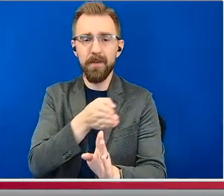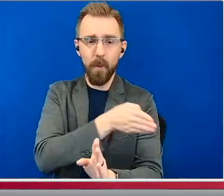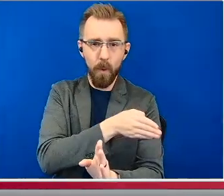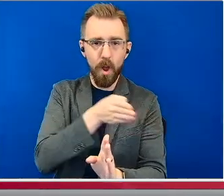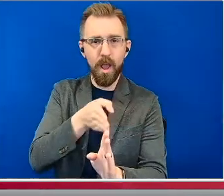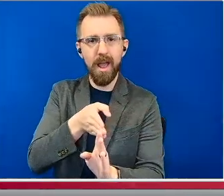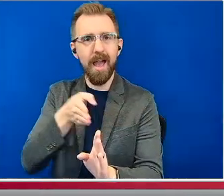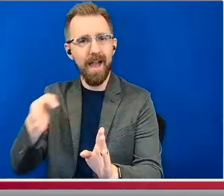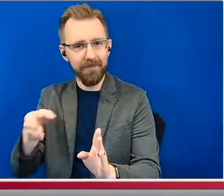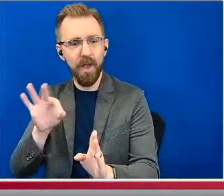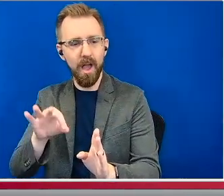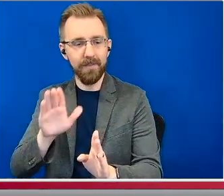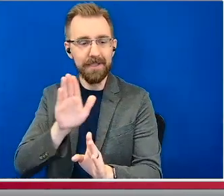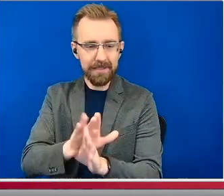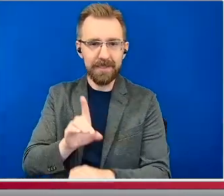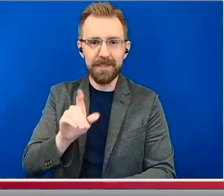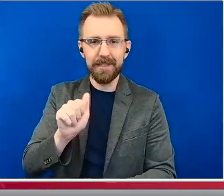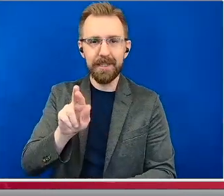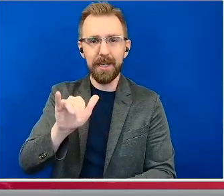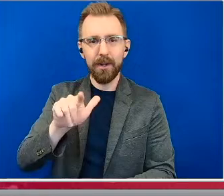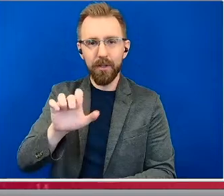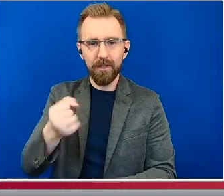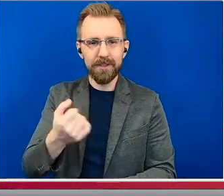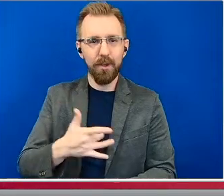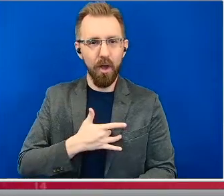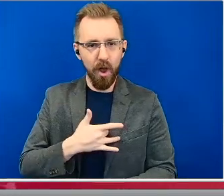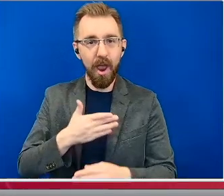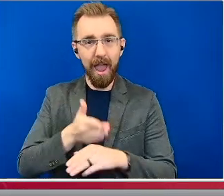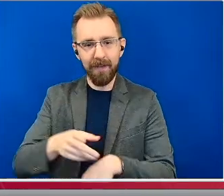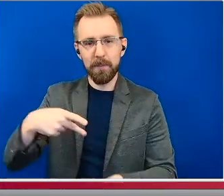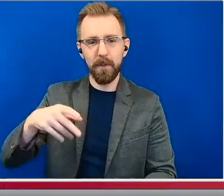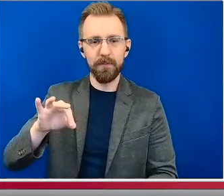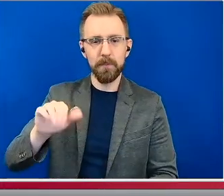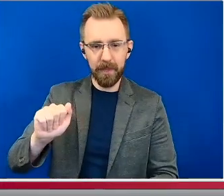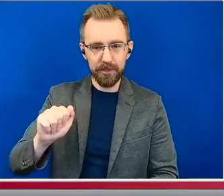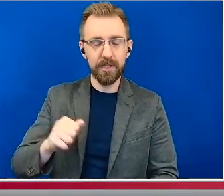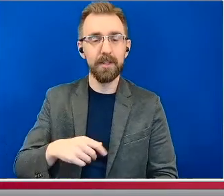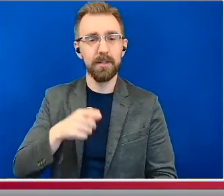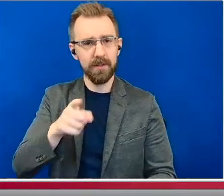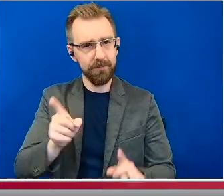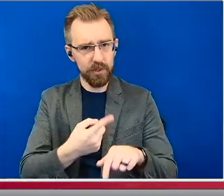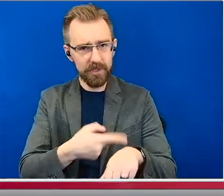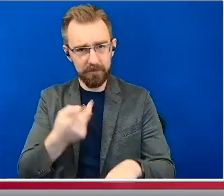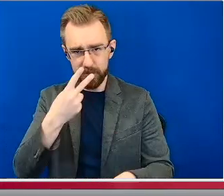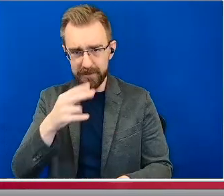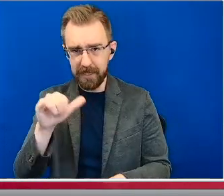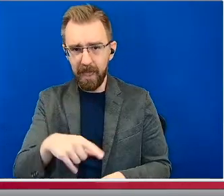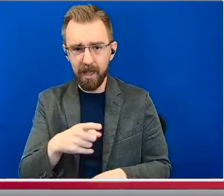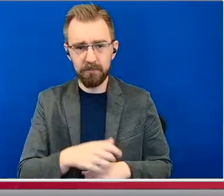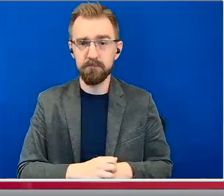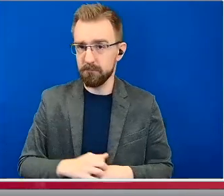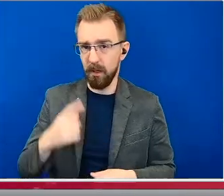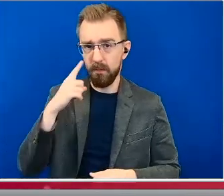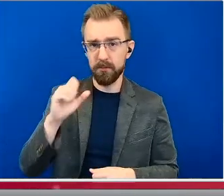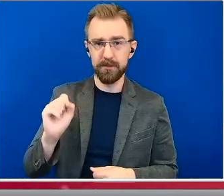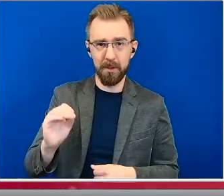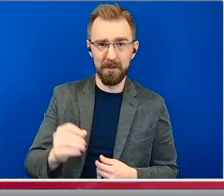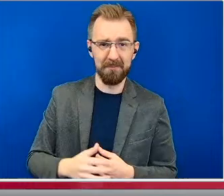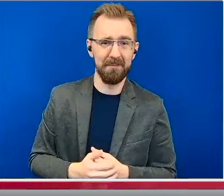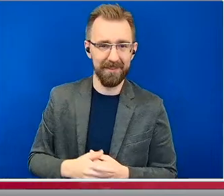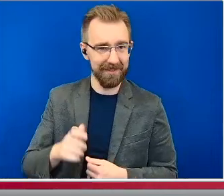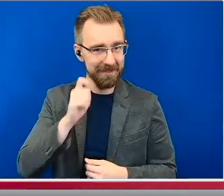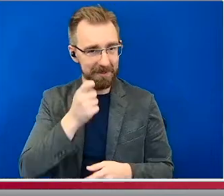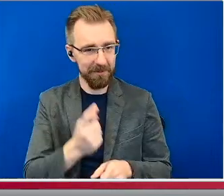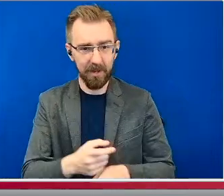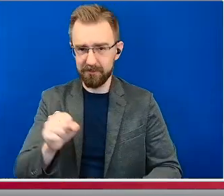Daryle's heart after his pulsed field ablation. Daryle, is this the first time you're seeing these? I think so. What do you, cool, right? Yeah. It looks like